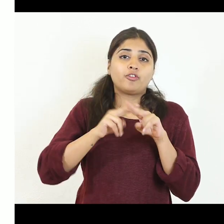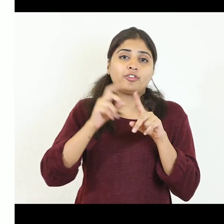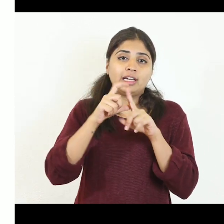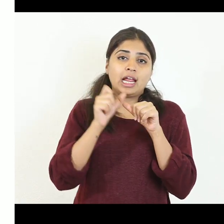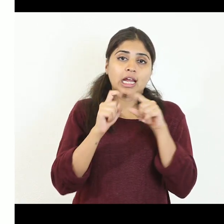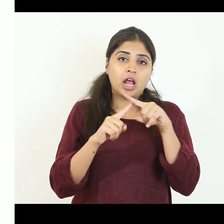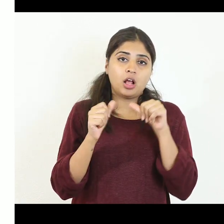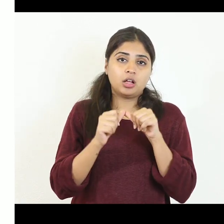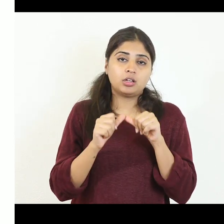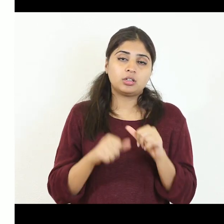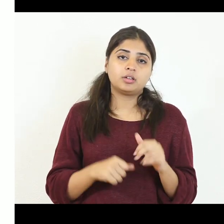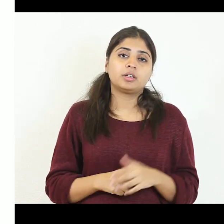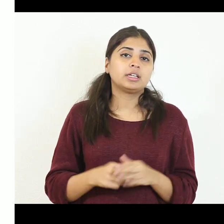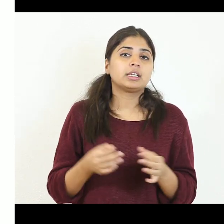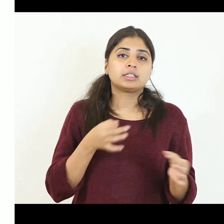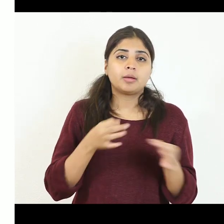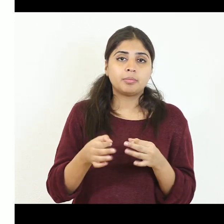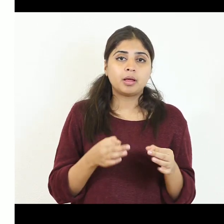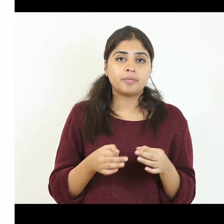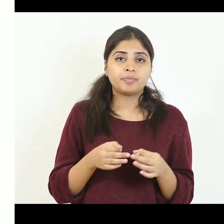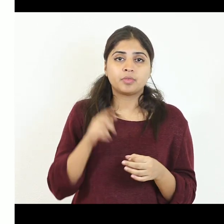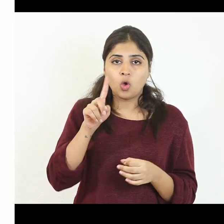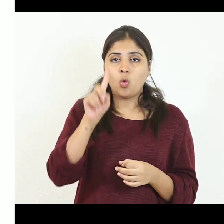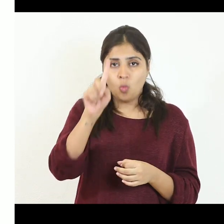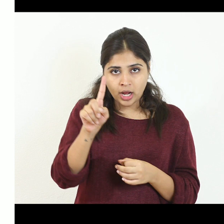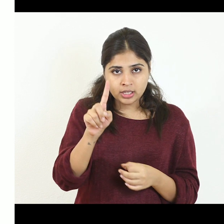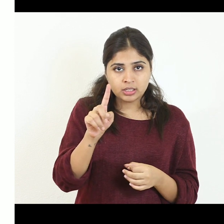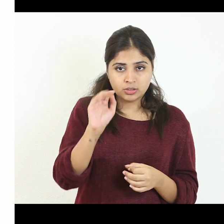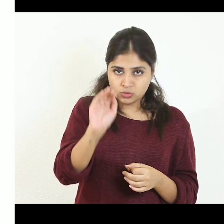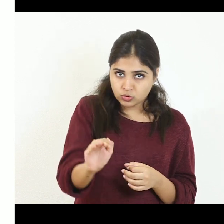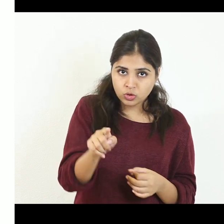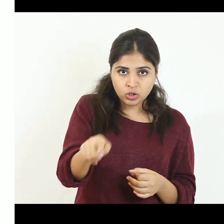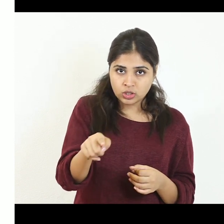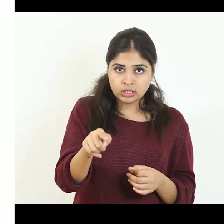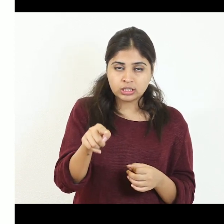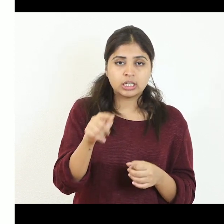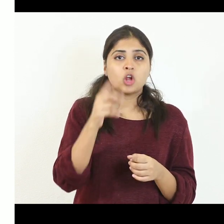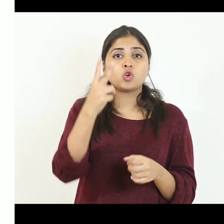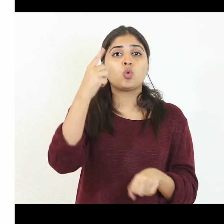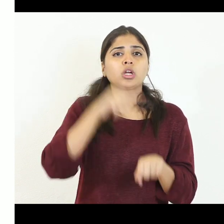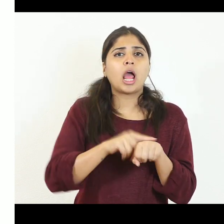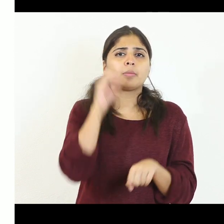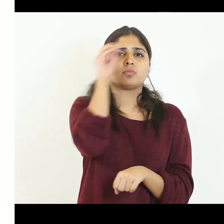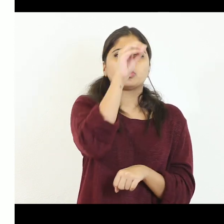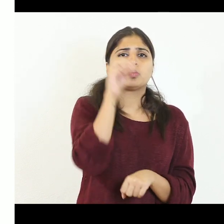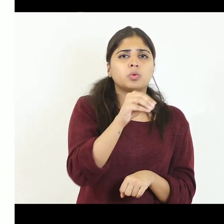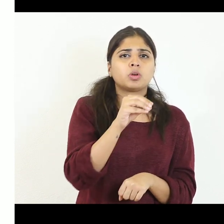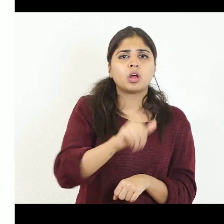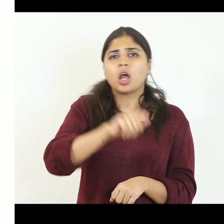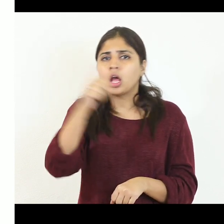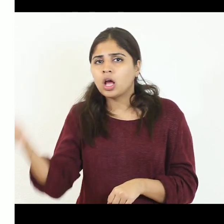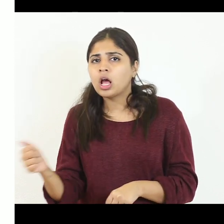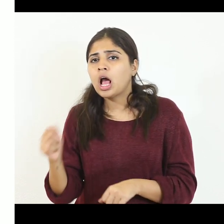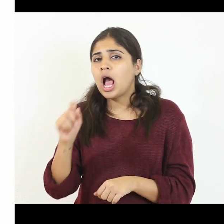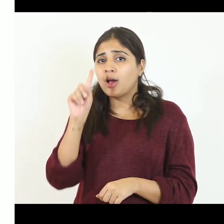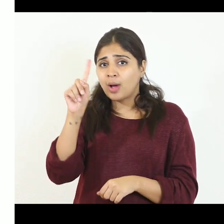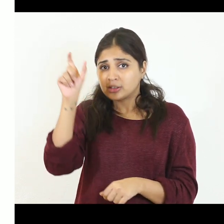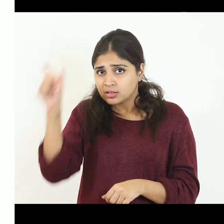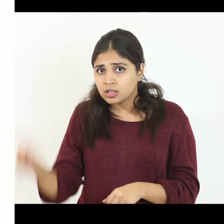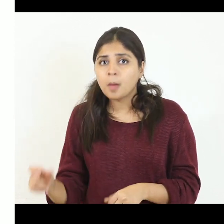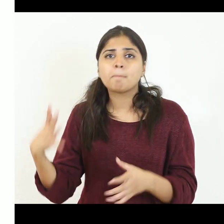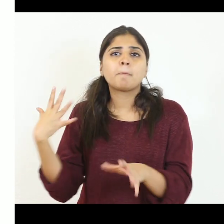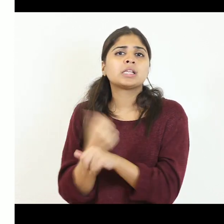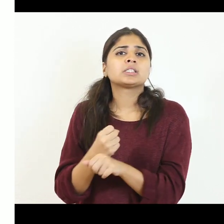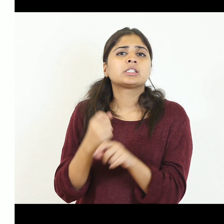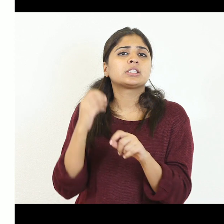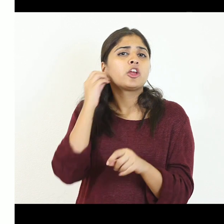Duplication of data. For example, the details of one student is input 2 times, and on the other hand, the